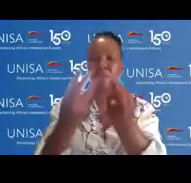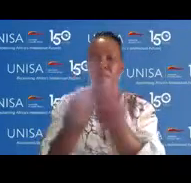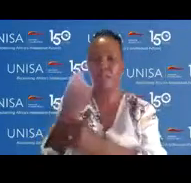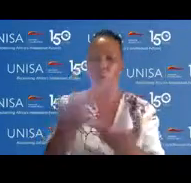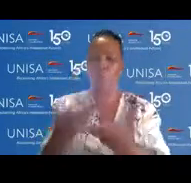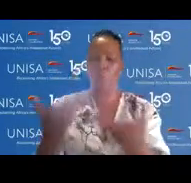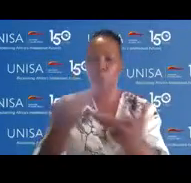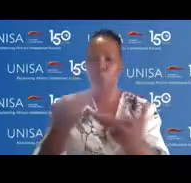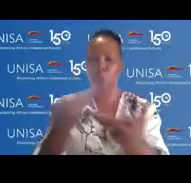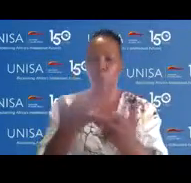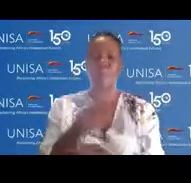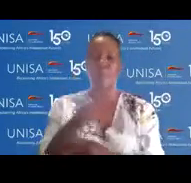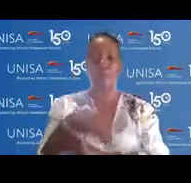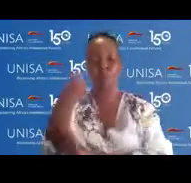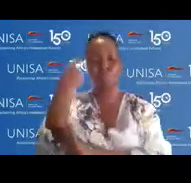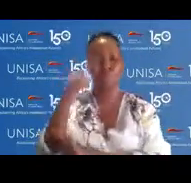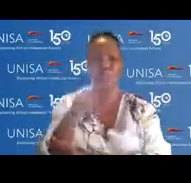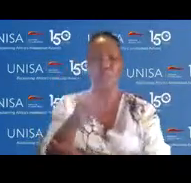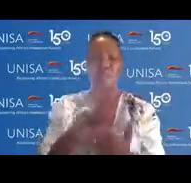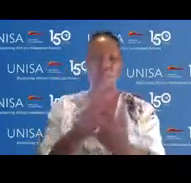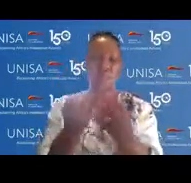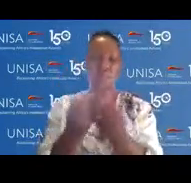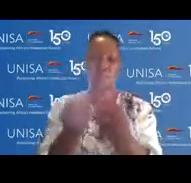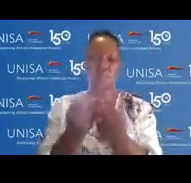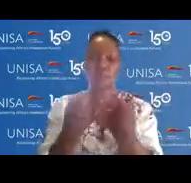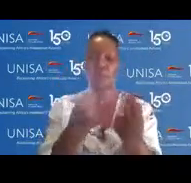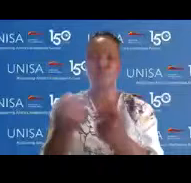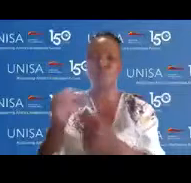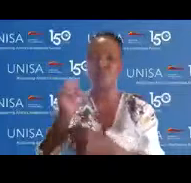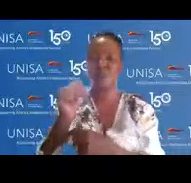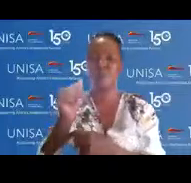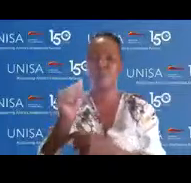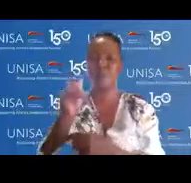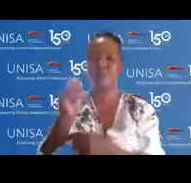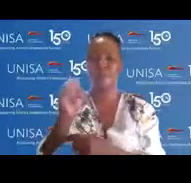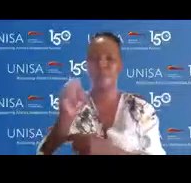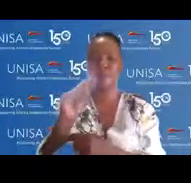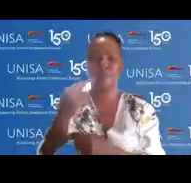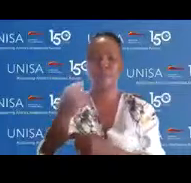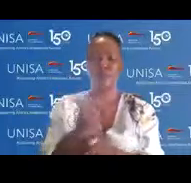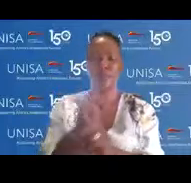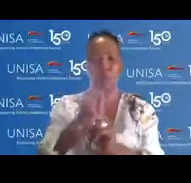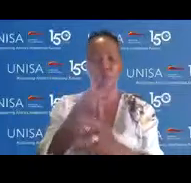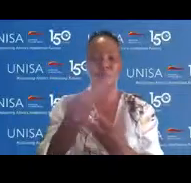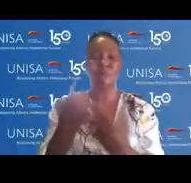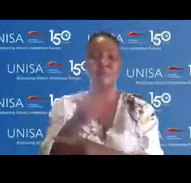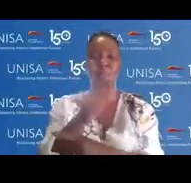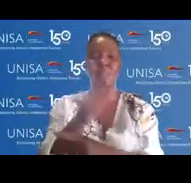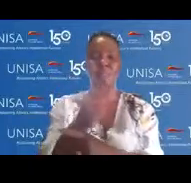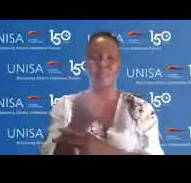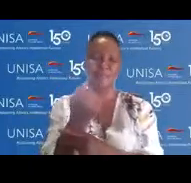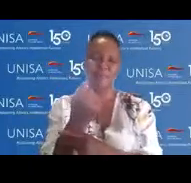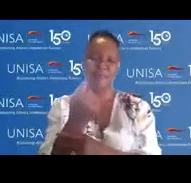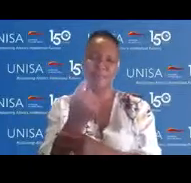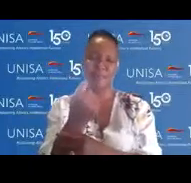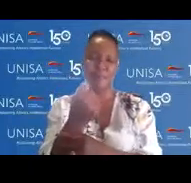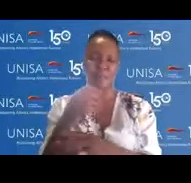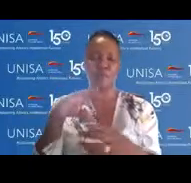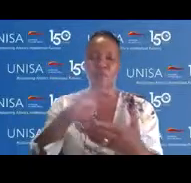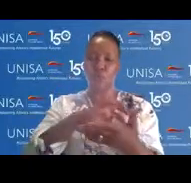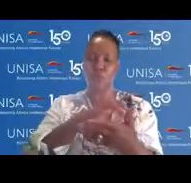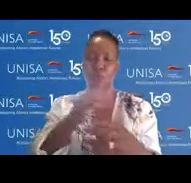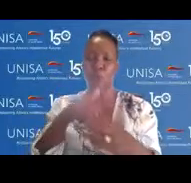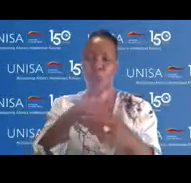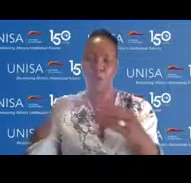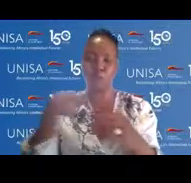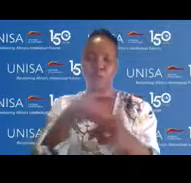this is something really cool. So if you do have a Samsung, try it out. Just be warned, it is a bit tricky to get out of that app again, right? So you're going to